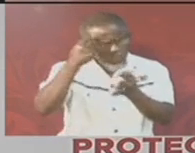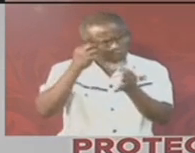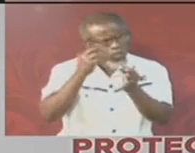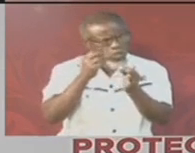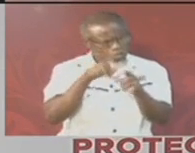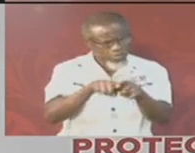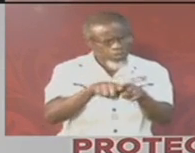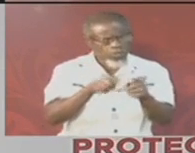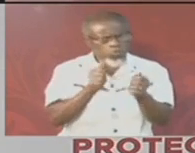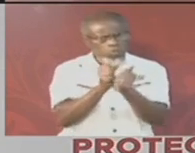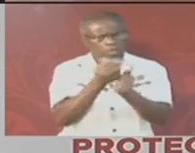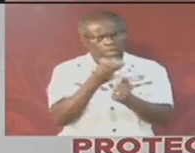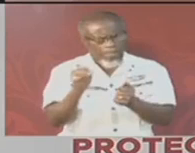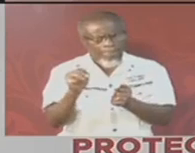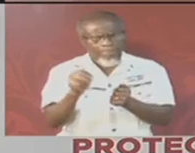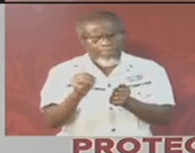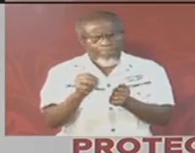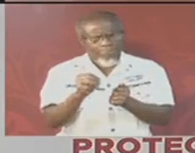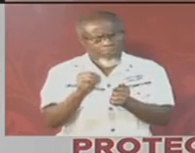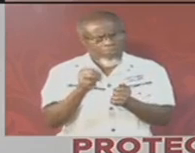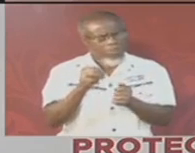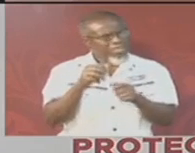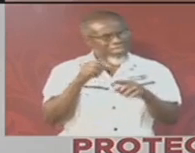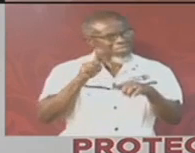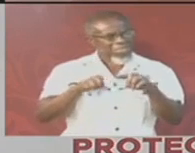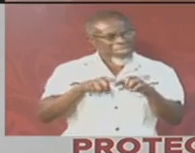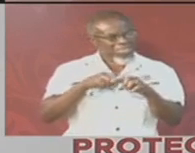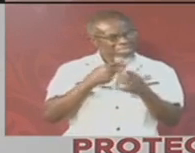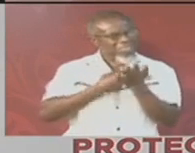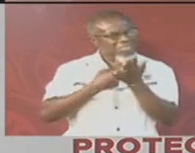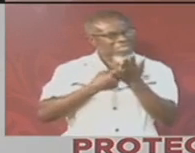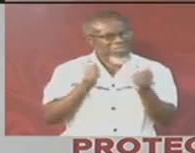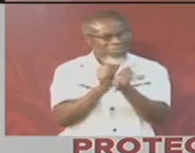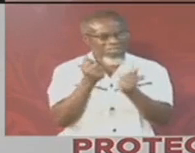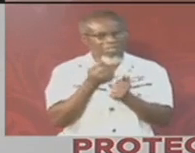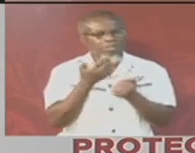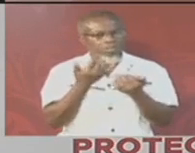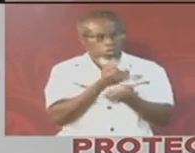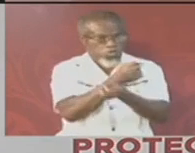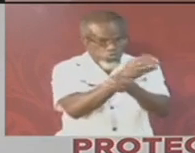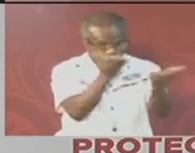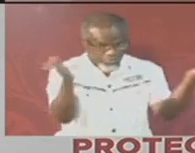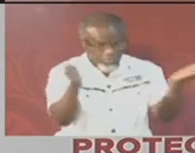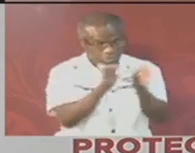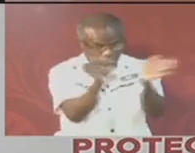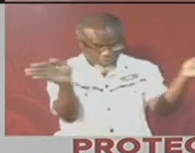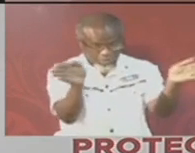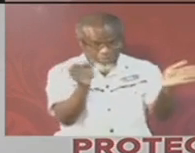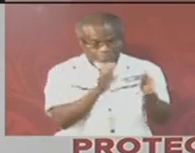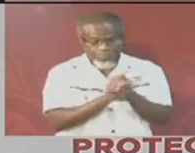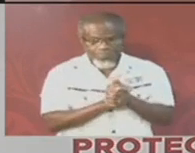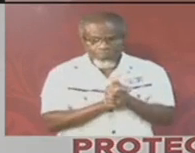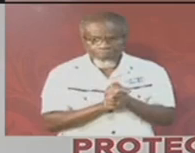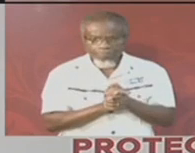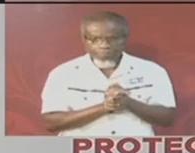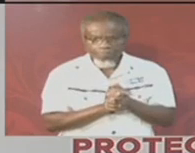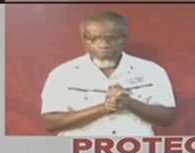14th. So again, I am debarred from discussing that in public. African Medical Supply